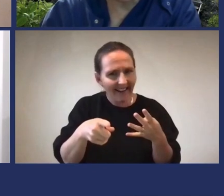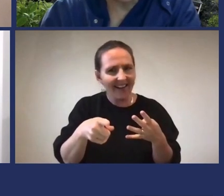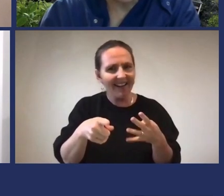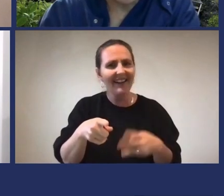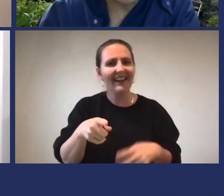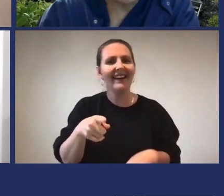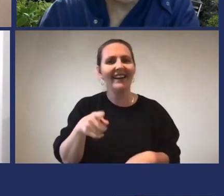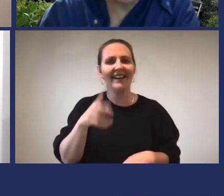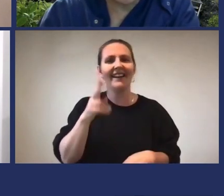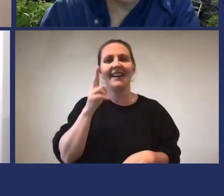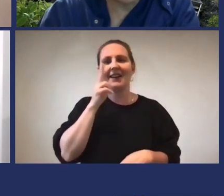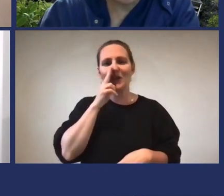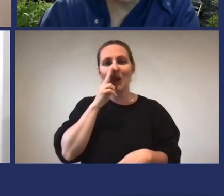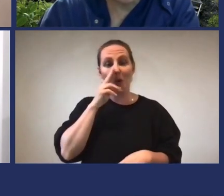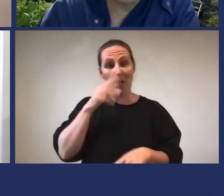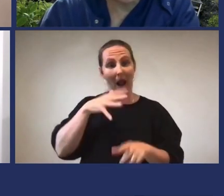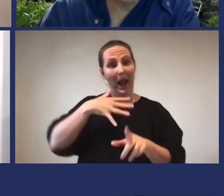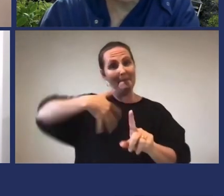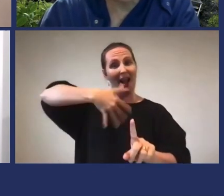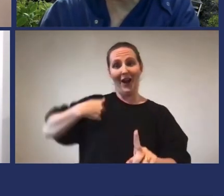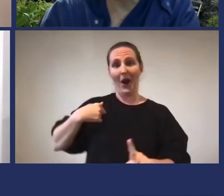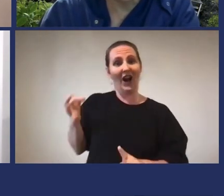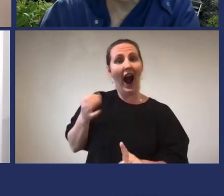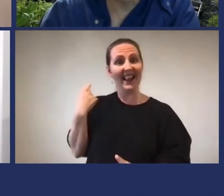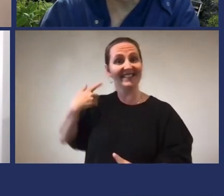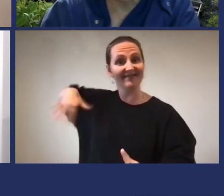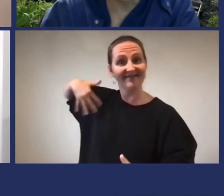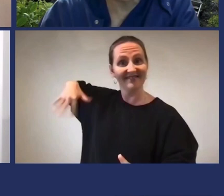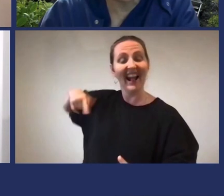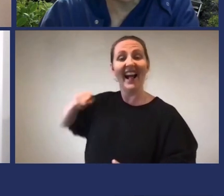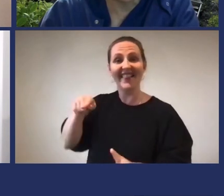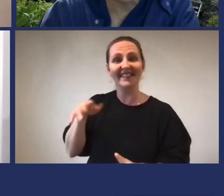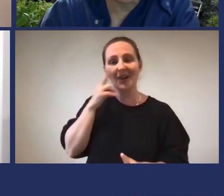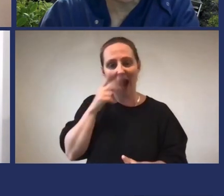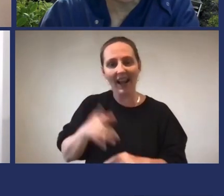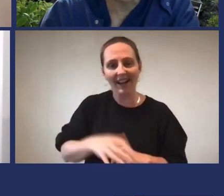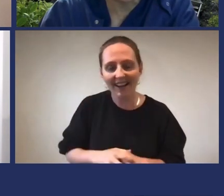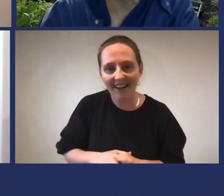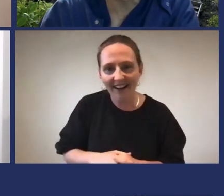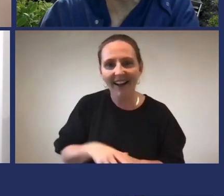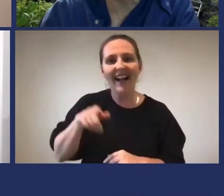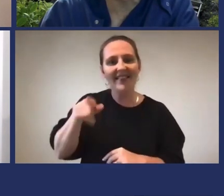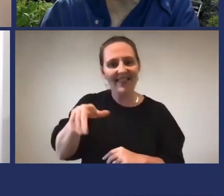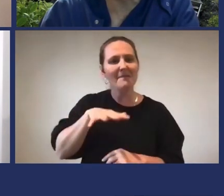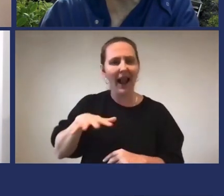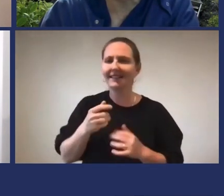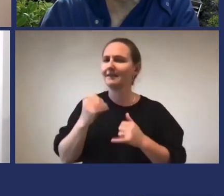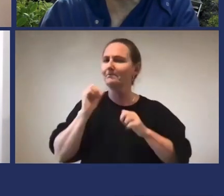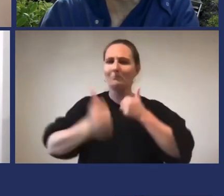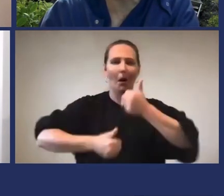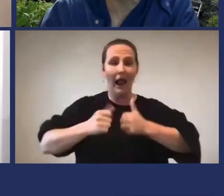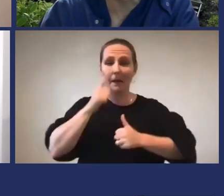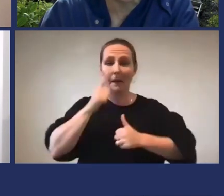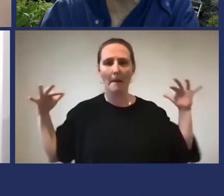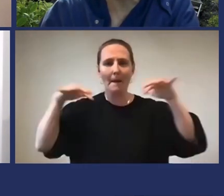there. Oh, it's one beautiful of the famous places called Limo, where a lot of people internationally go there